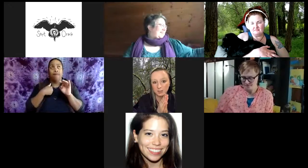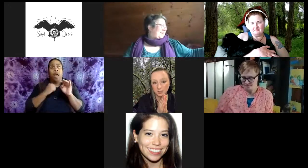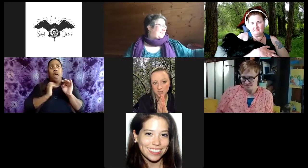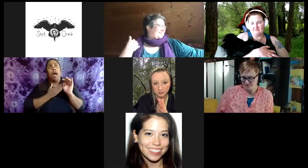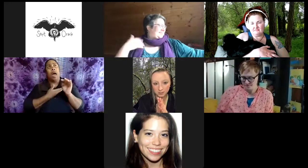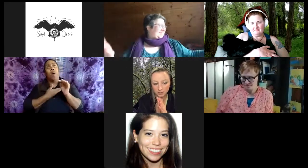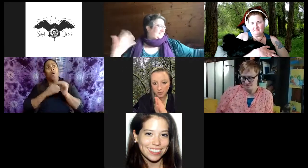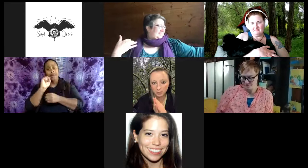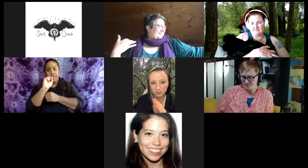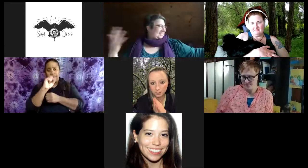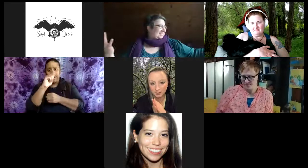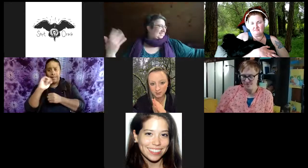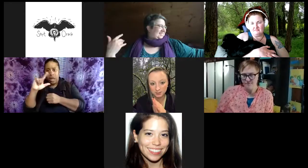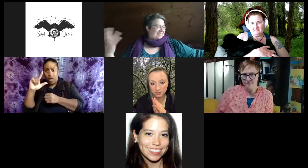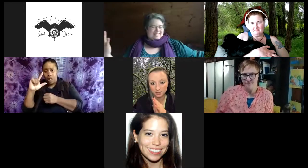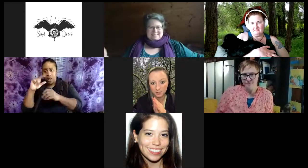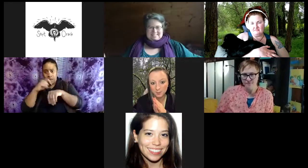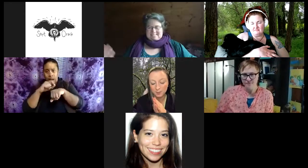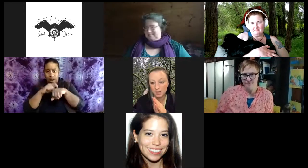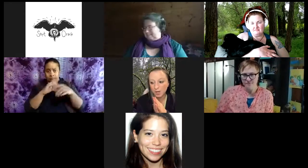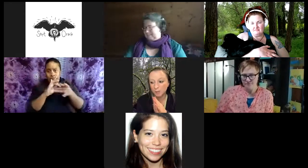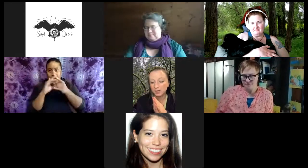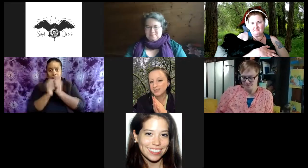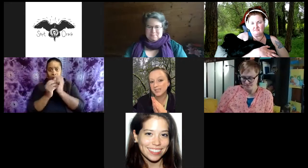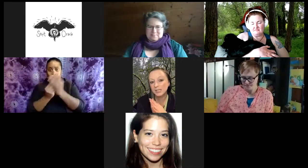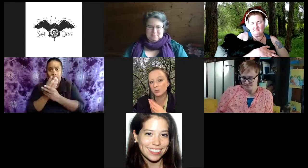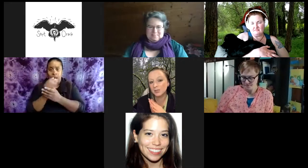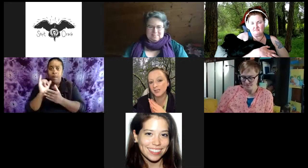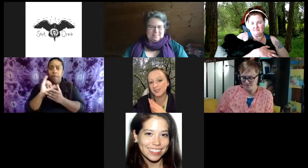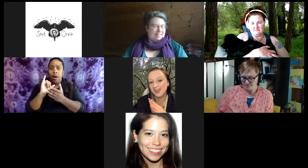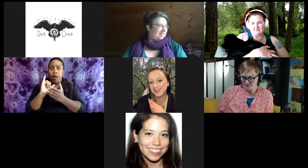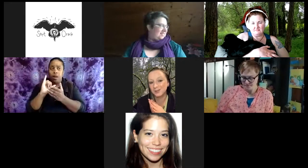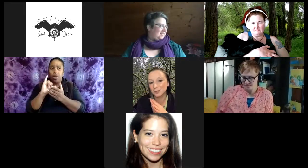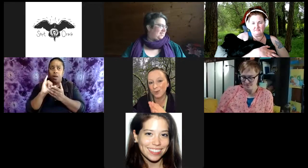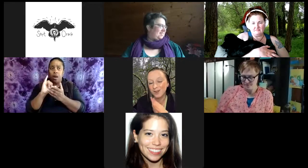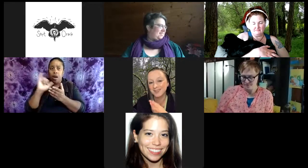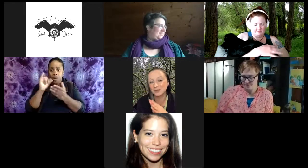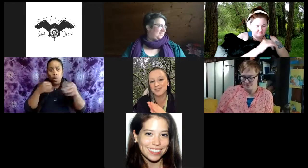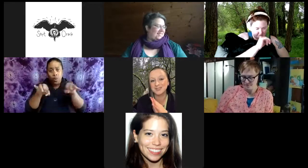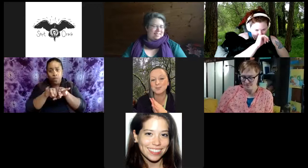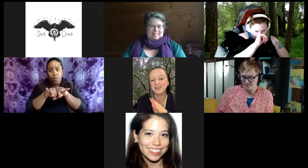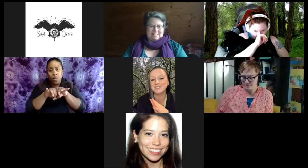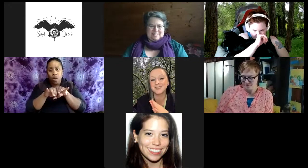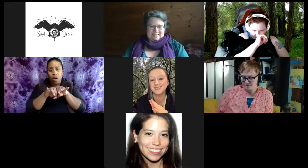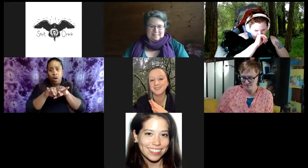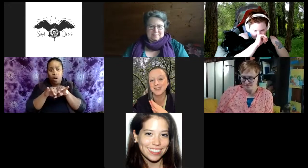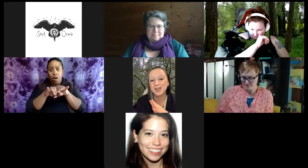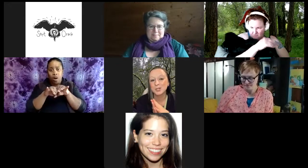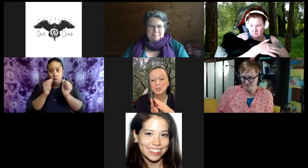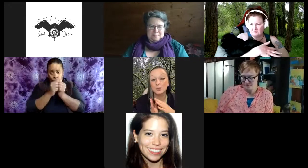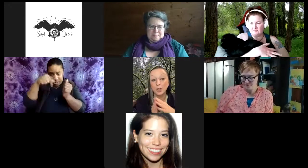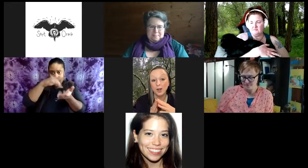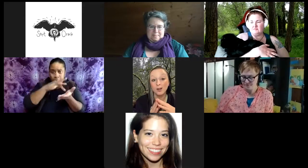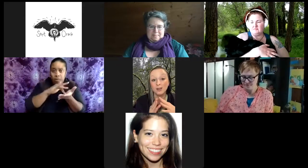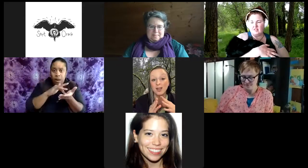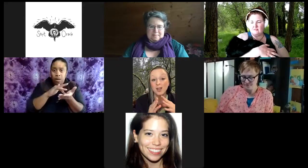in connecting directly with the plants and learning them, but it's equally as important with this medicine